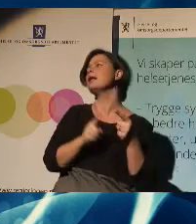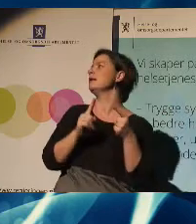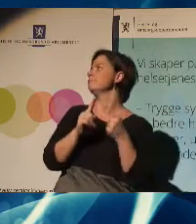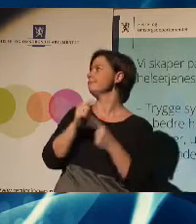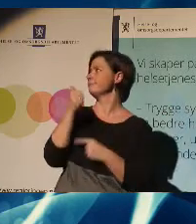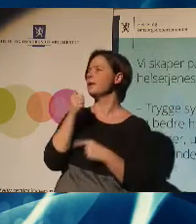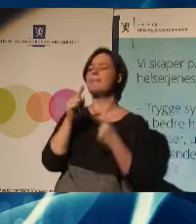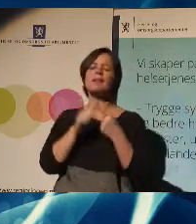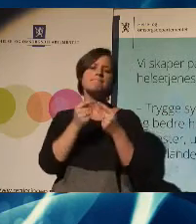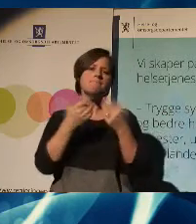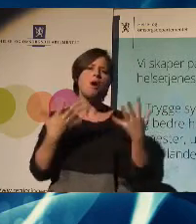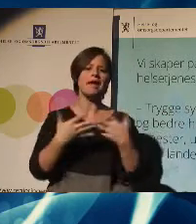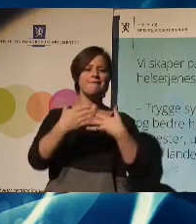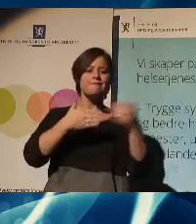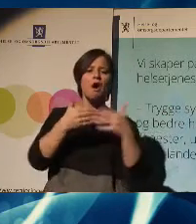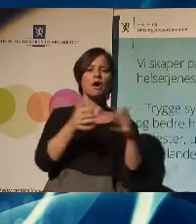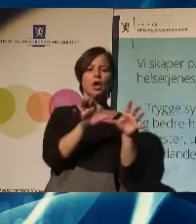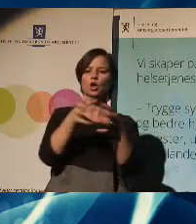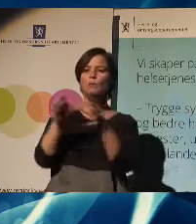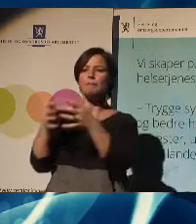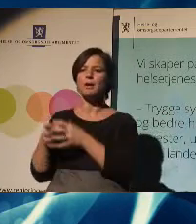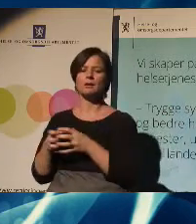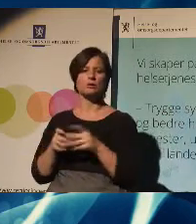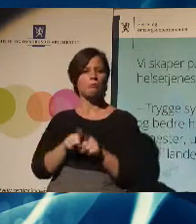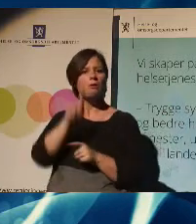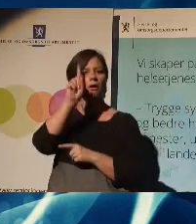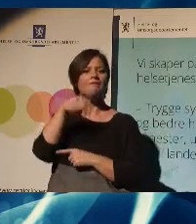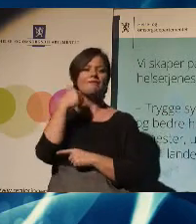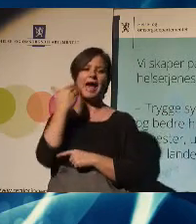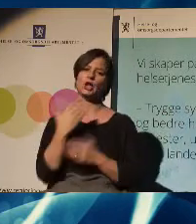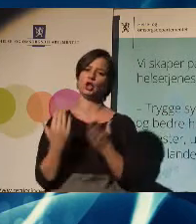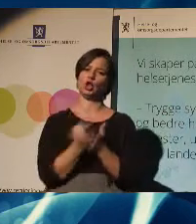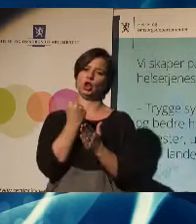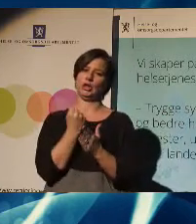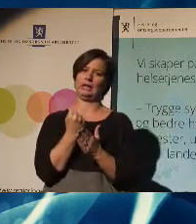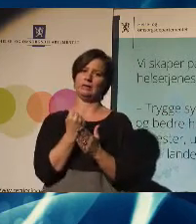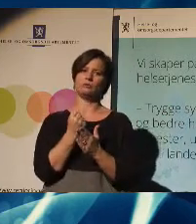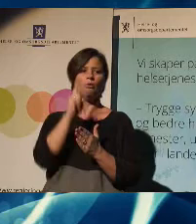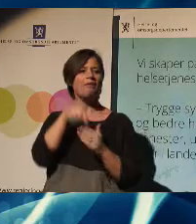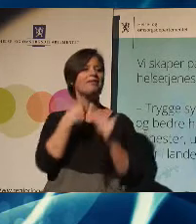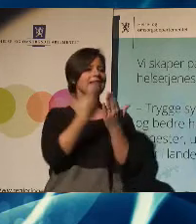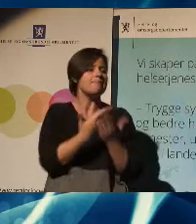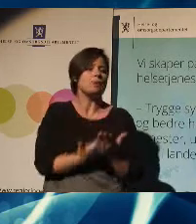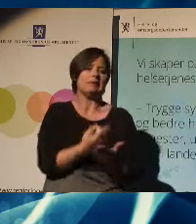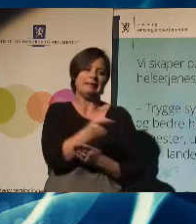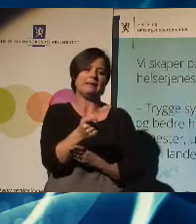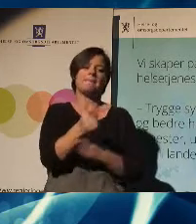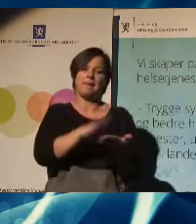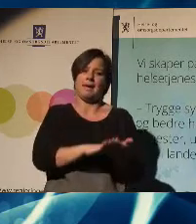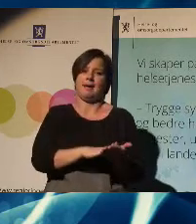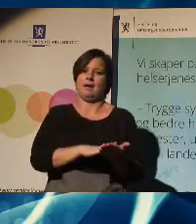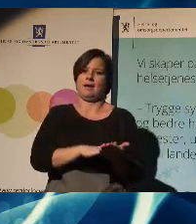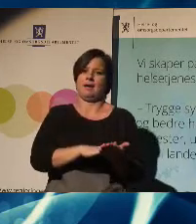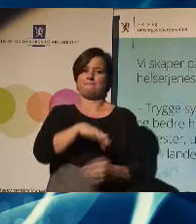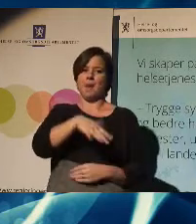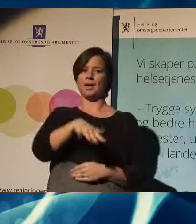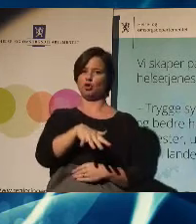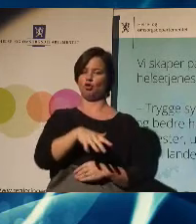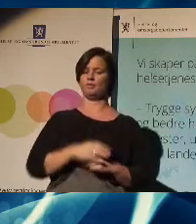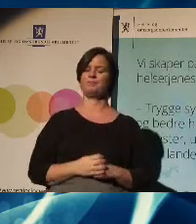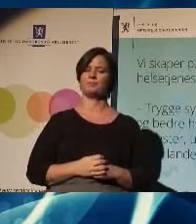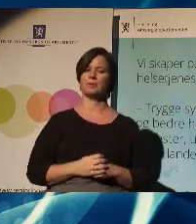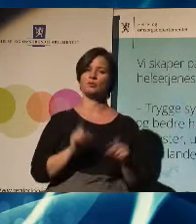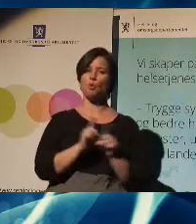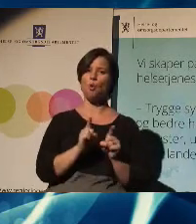professional disciplines that potentially have something of use to offer to people with Parkinson's. On our last count, there were 22